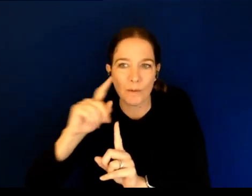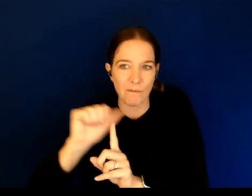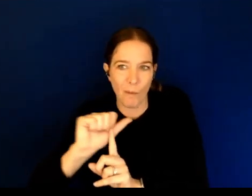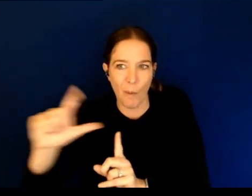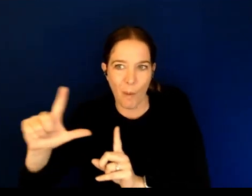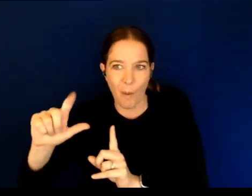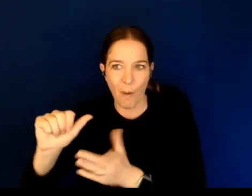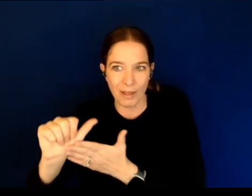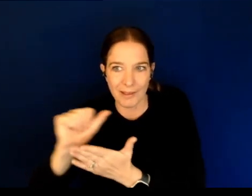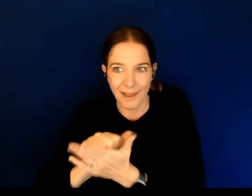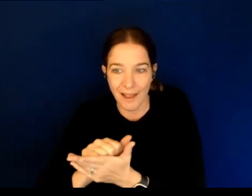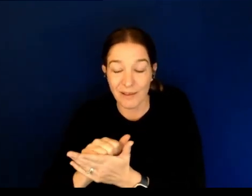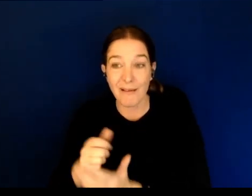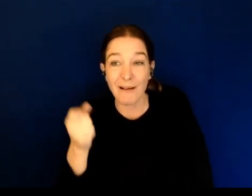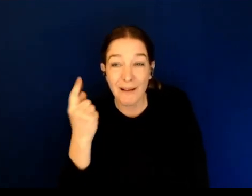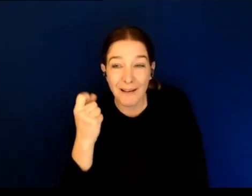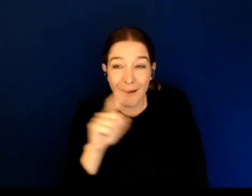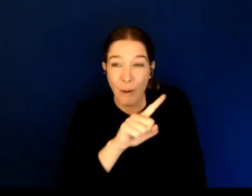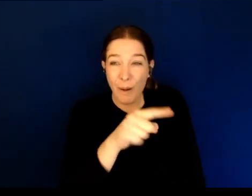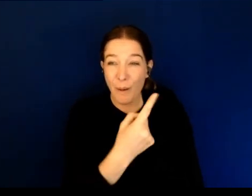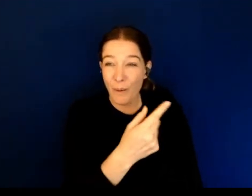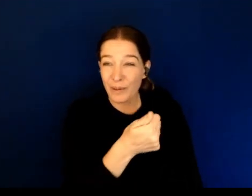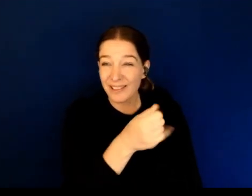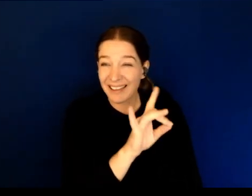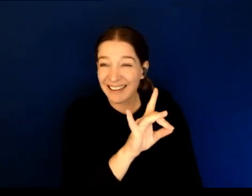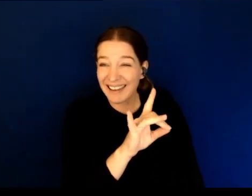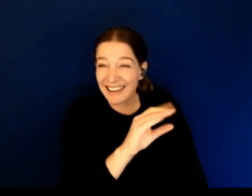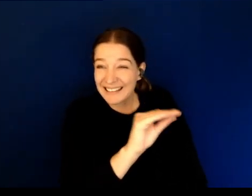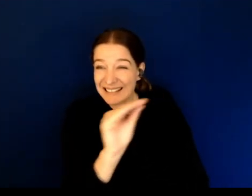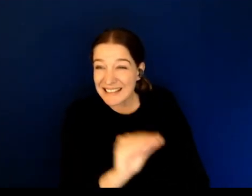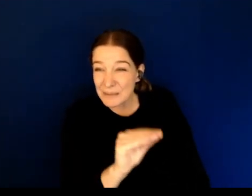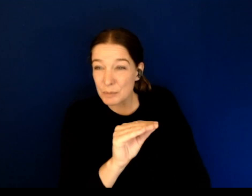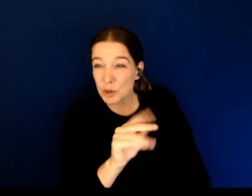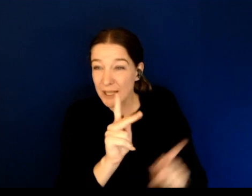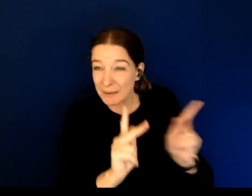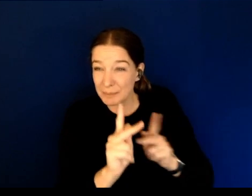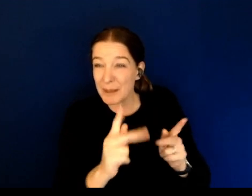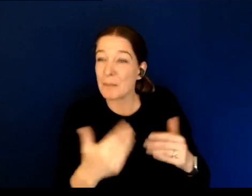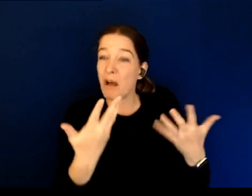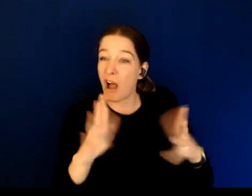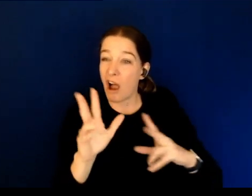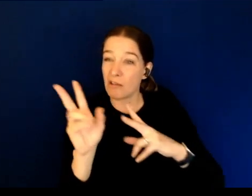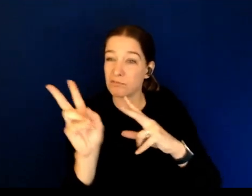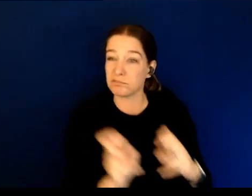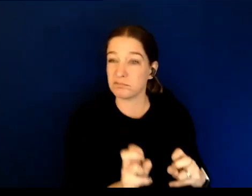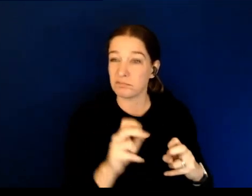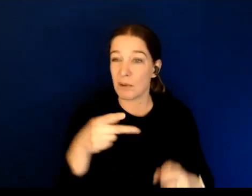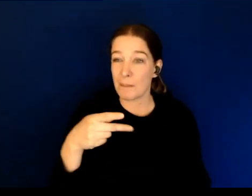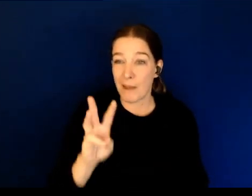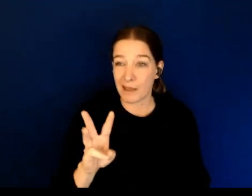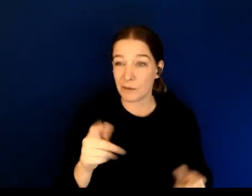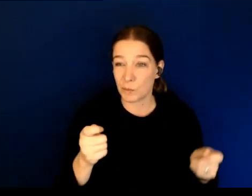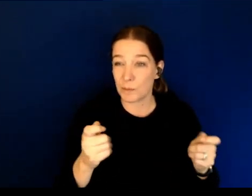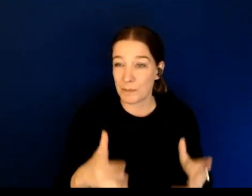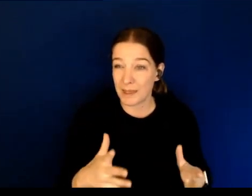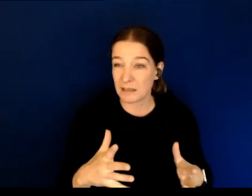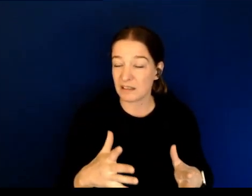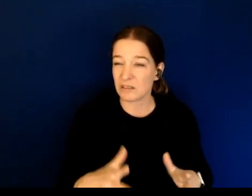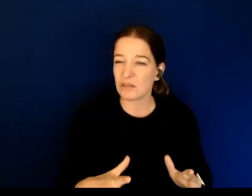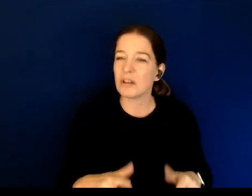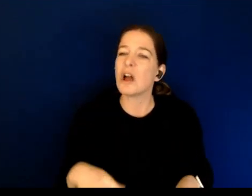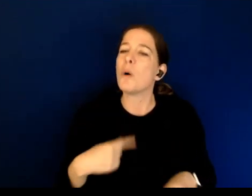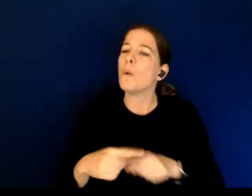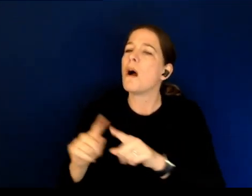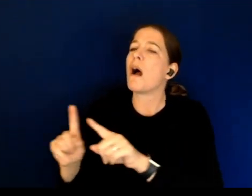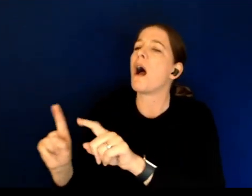only 18% of individuals have downloaded a password manager. When individuals